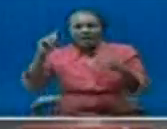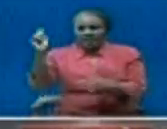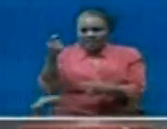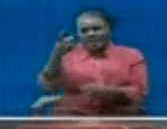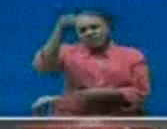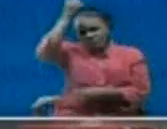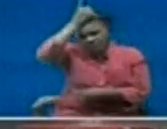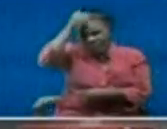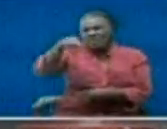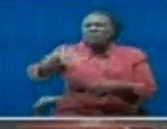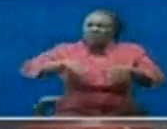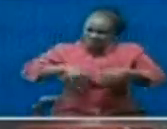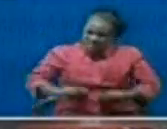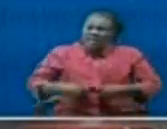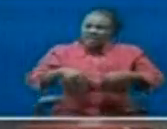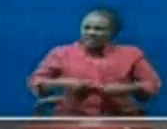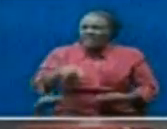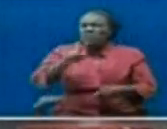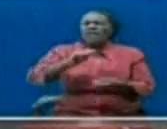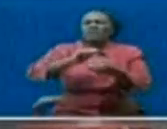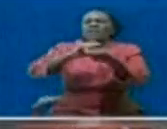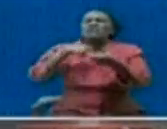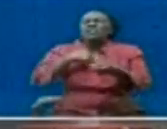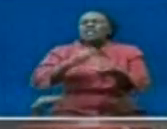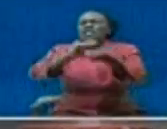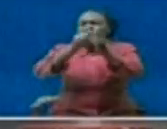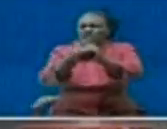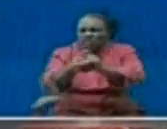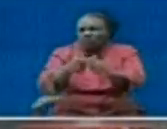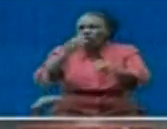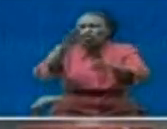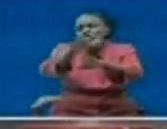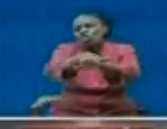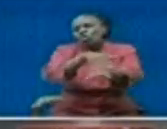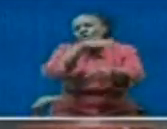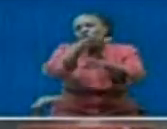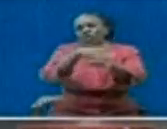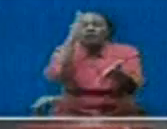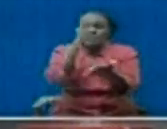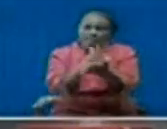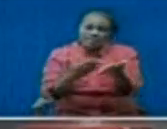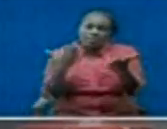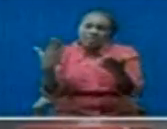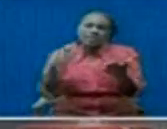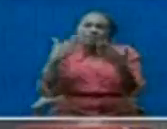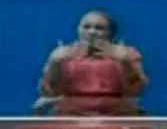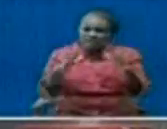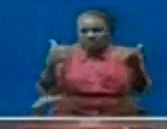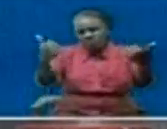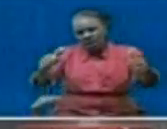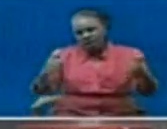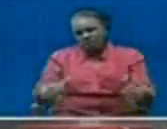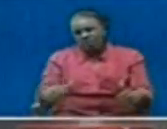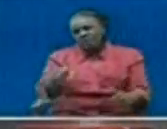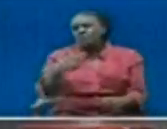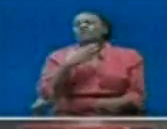are fed up. They think that the reforms process is not moving fast enough, and some of the things that are supposed to be accomplished have not been accomplished.